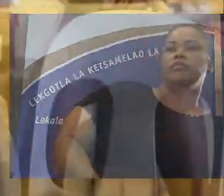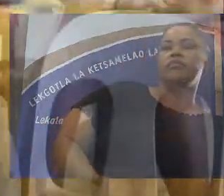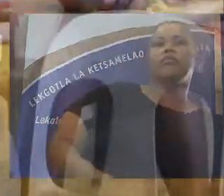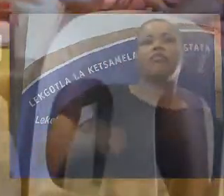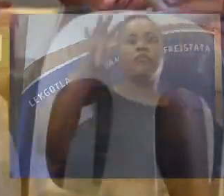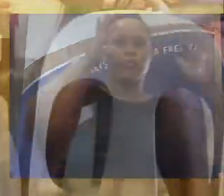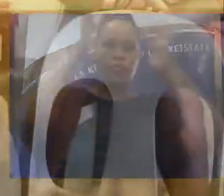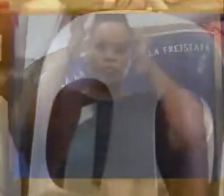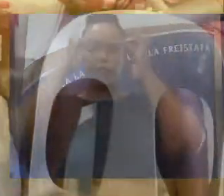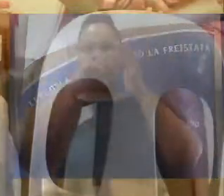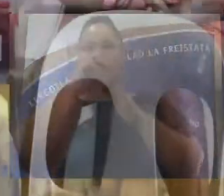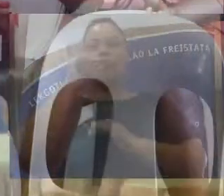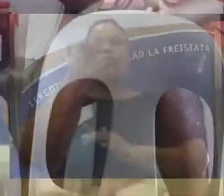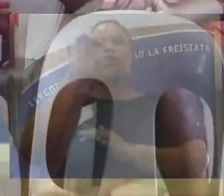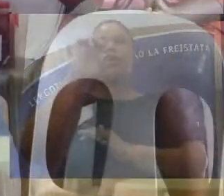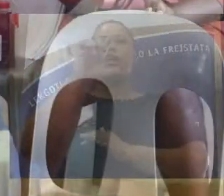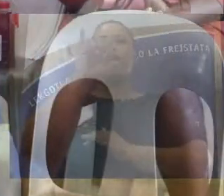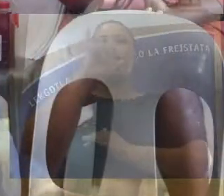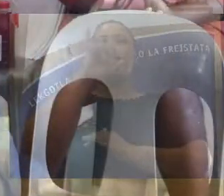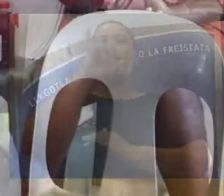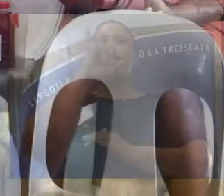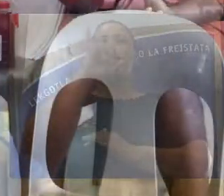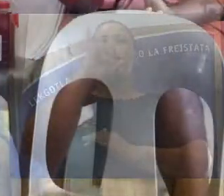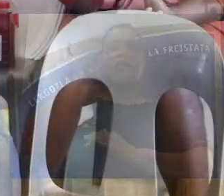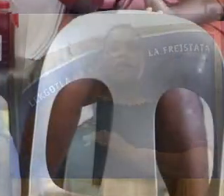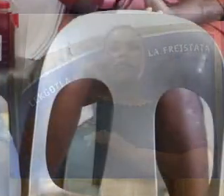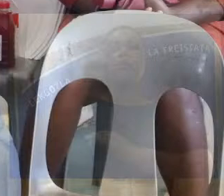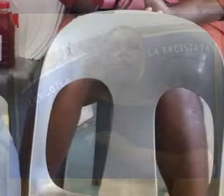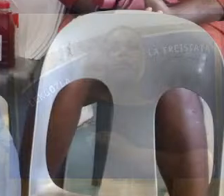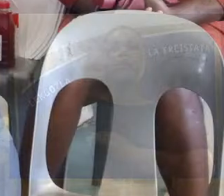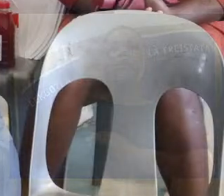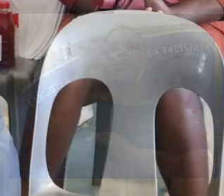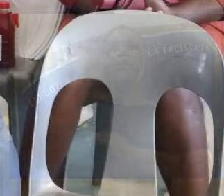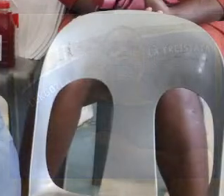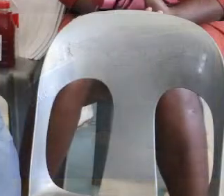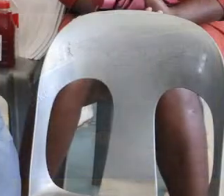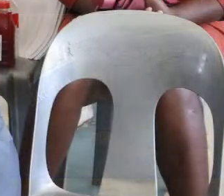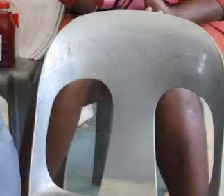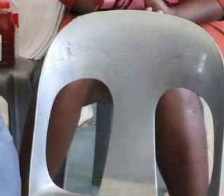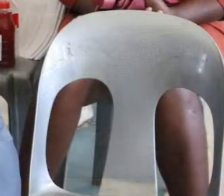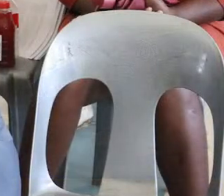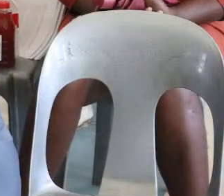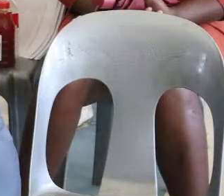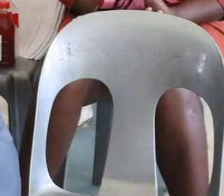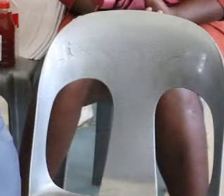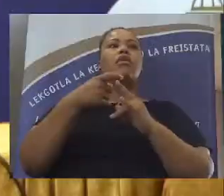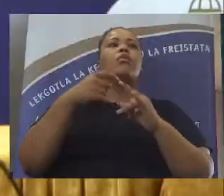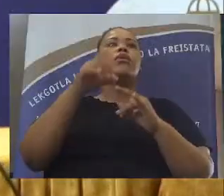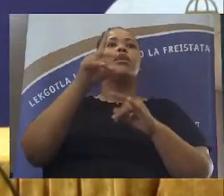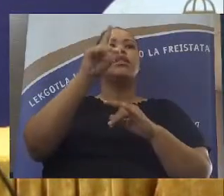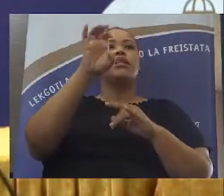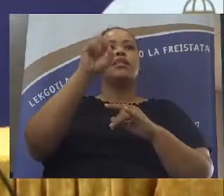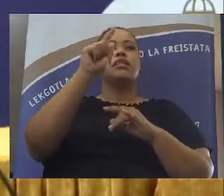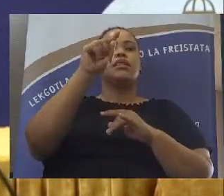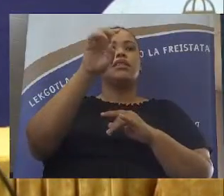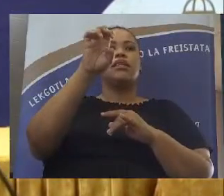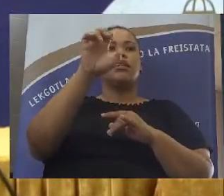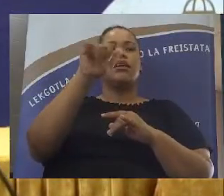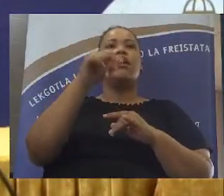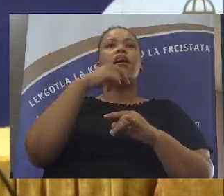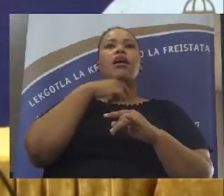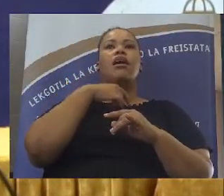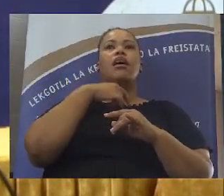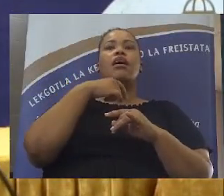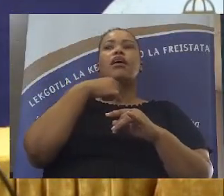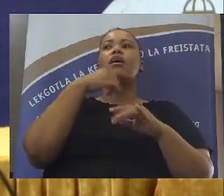Good day, my name is Elise Kukamoor, and I'm from the Department of Small Business Development. So we're working with the